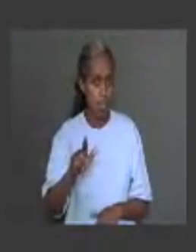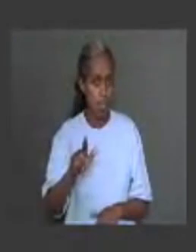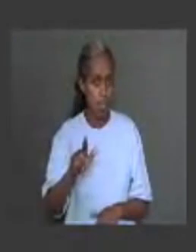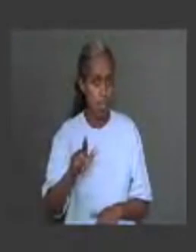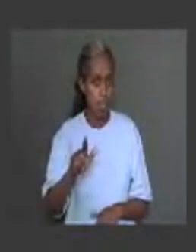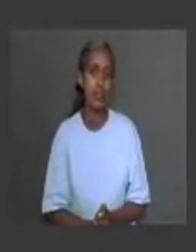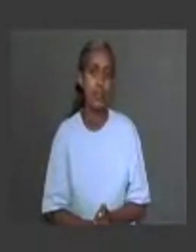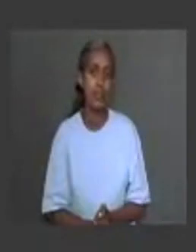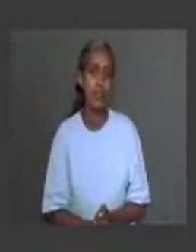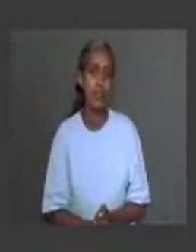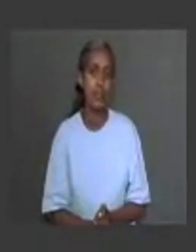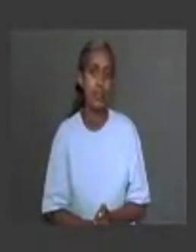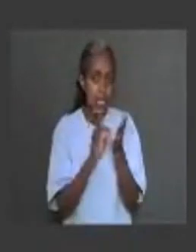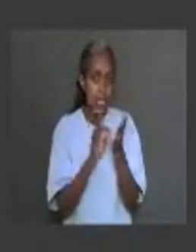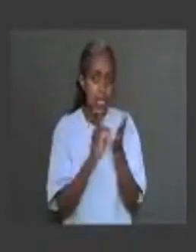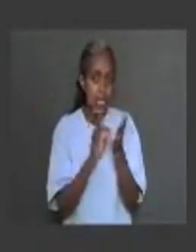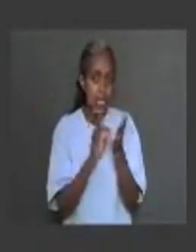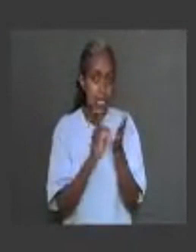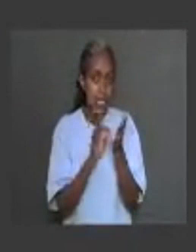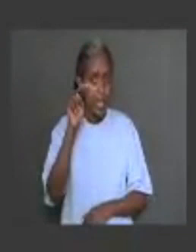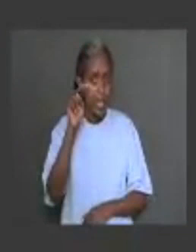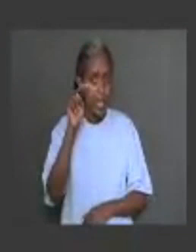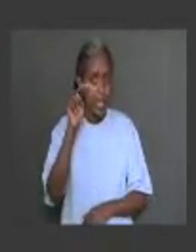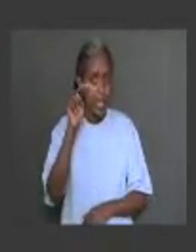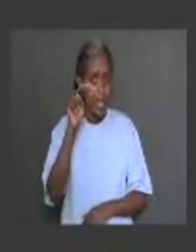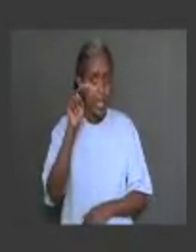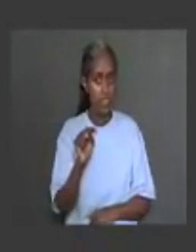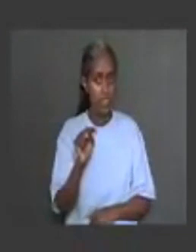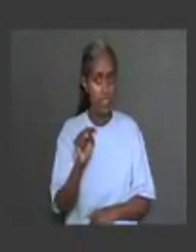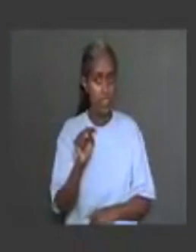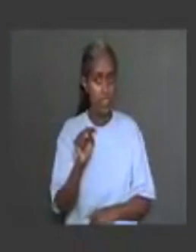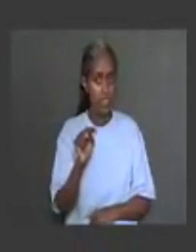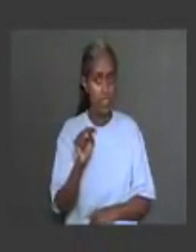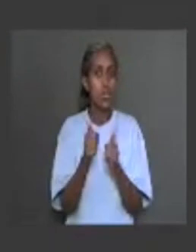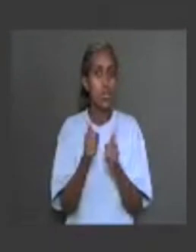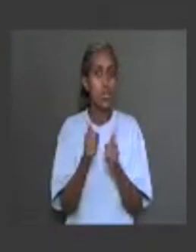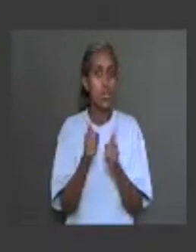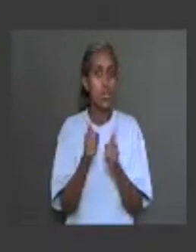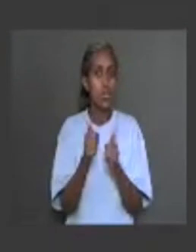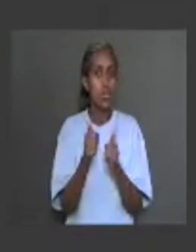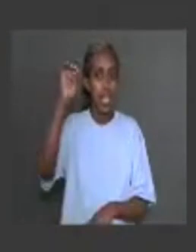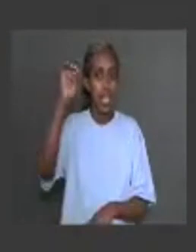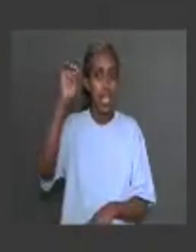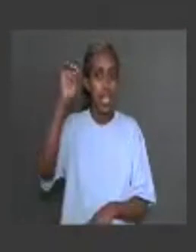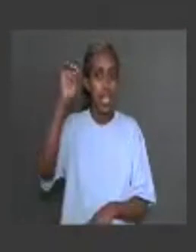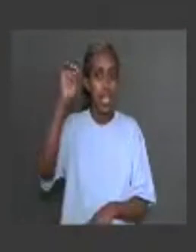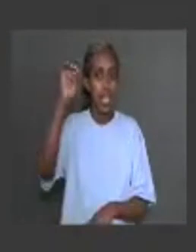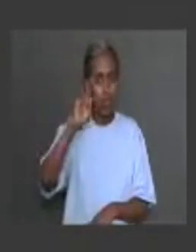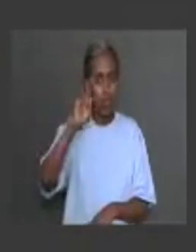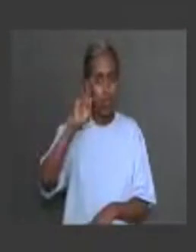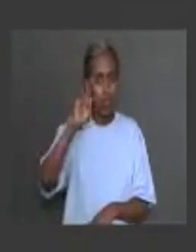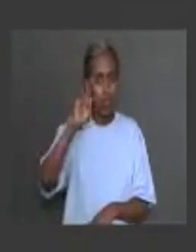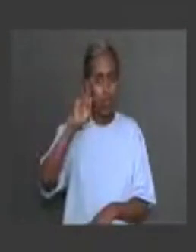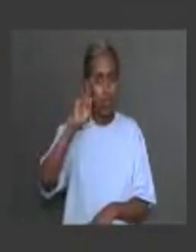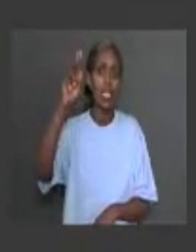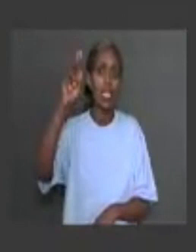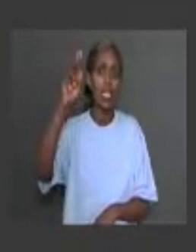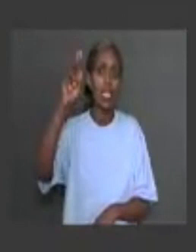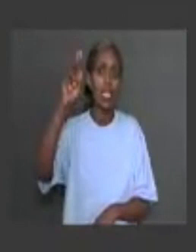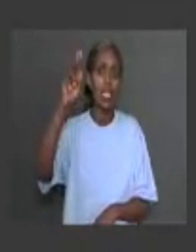The number n, which is the exponent of the highest power of